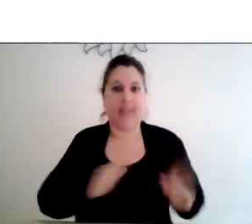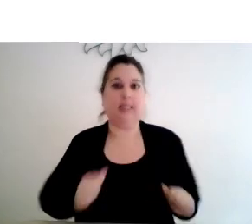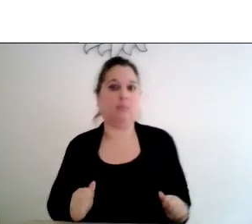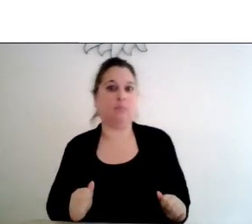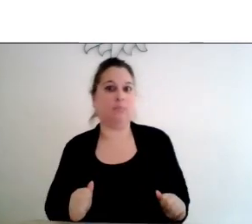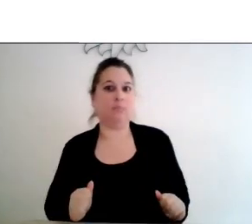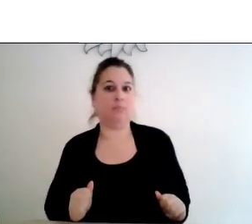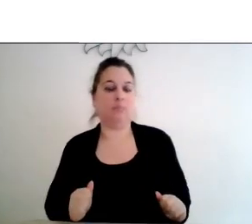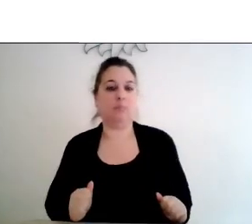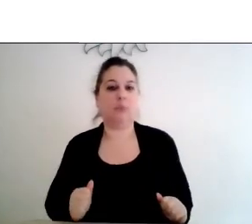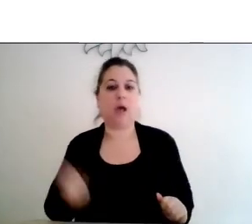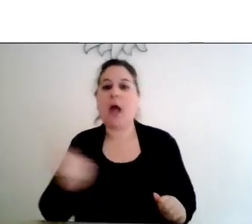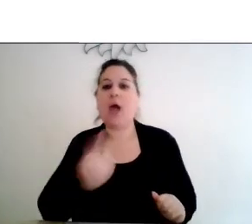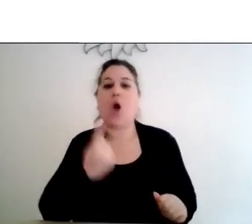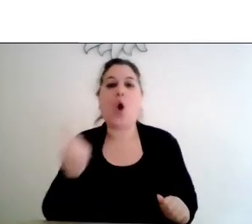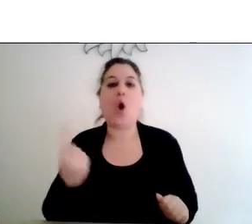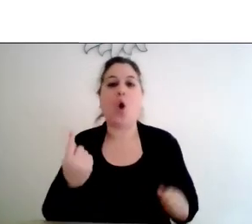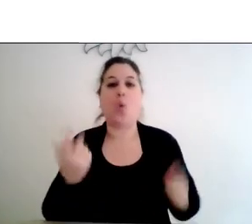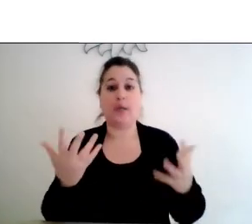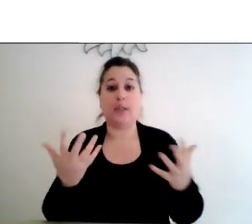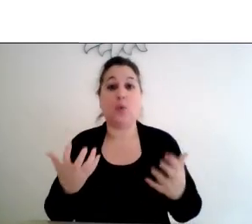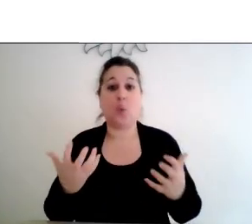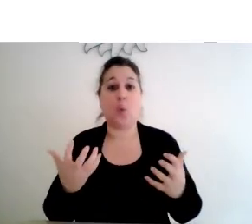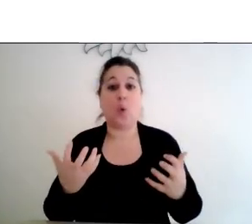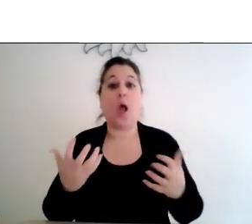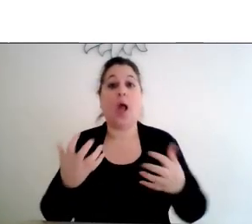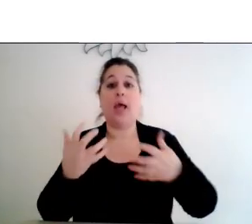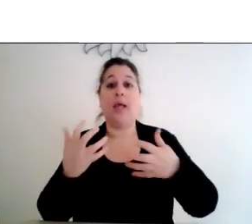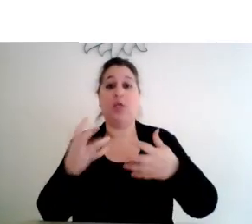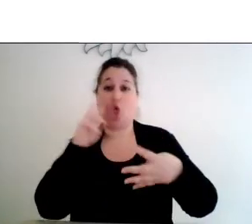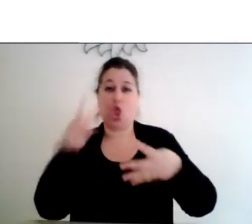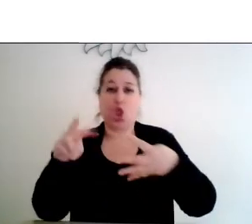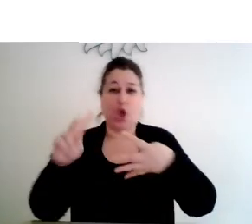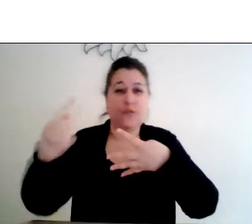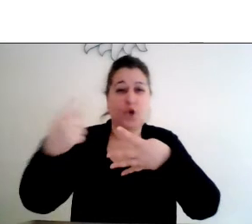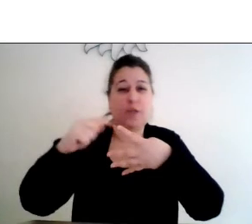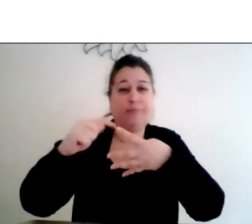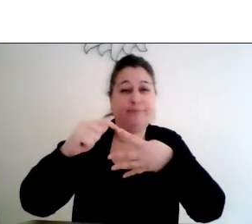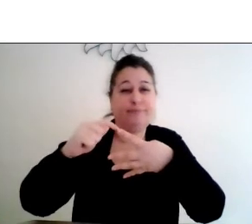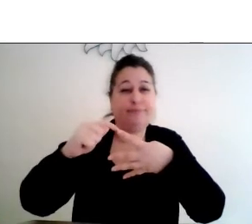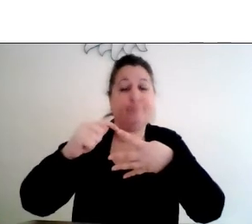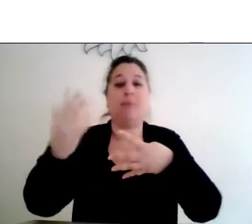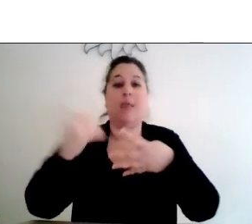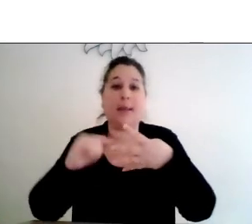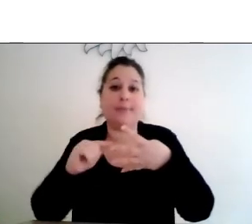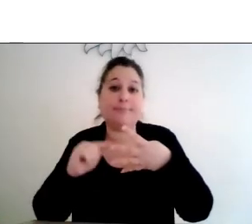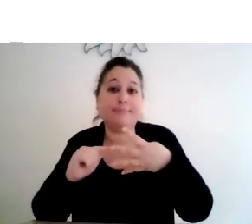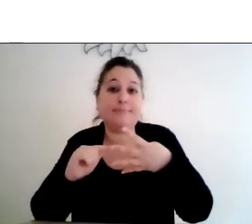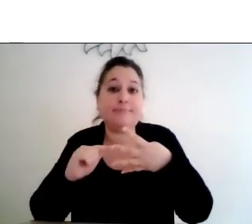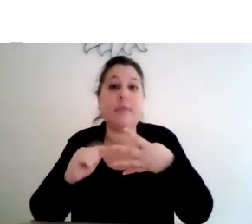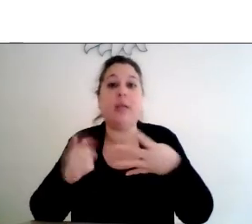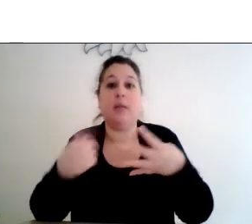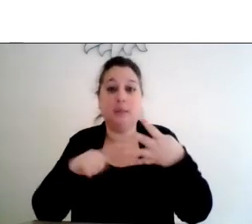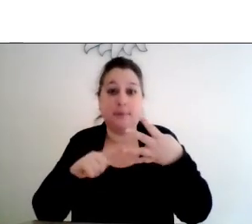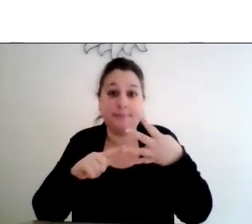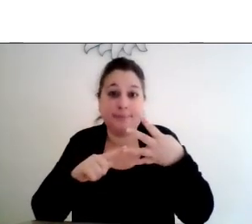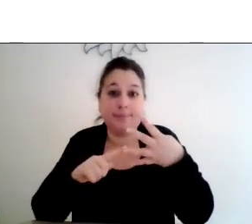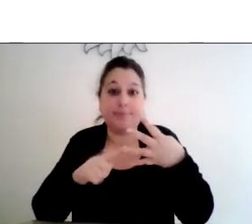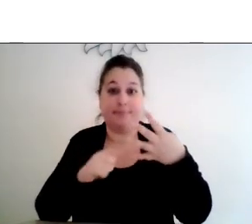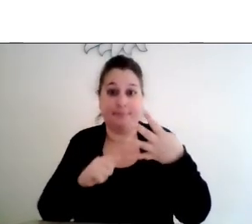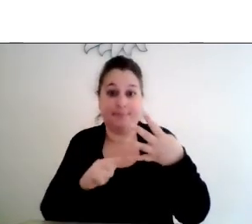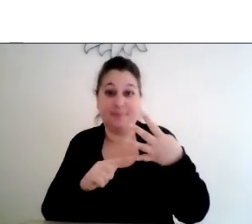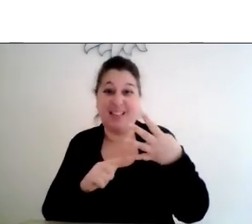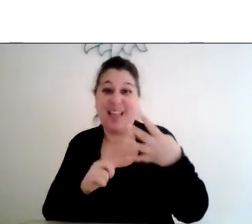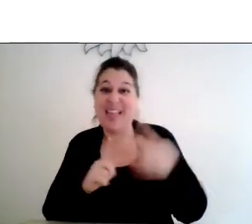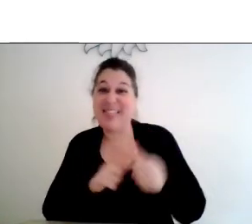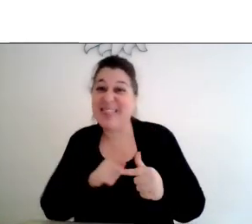I always want to start back at the beginning. I want to look to see if there's parentheses anymore. I want to look to see if there's any more exponents. I want to look to see if